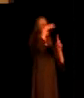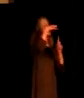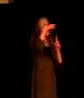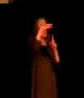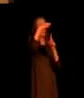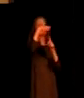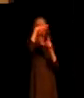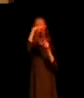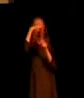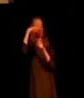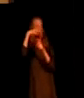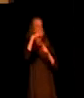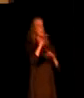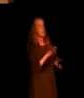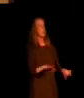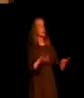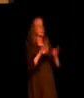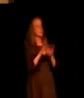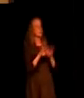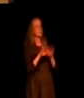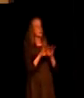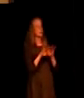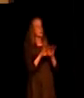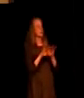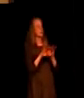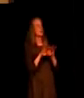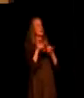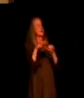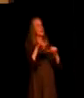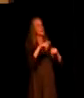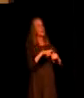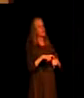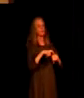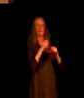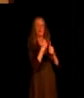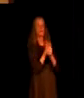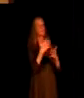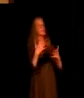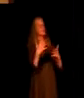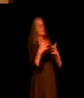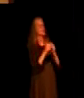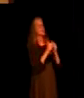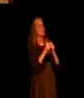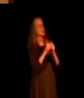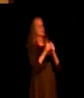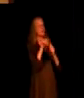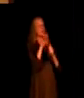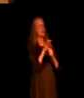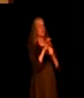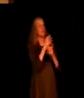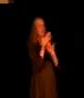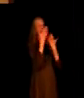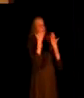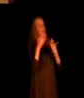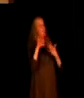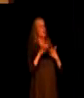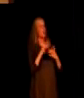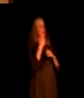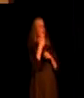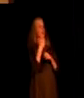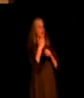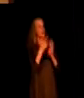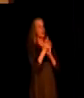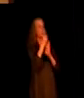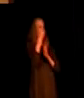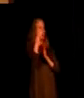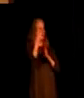accurately. And so we had to put them all up on one big platform. And if we would have lost that one on launch, I would